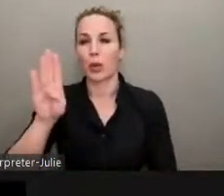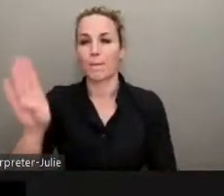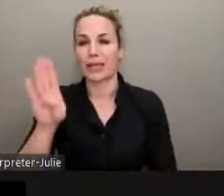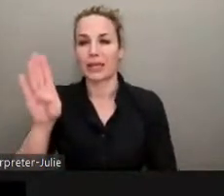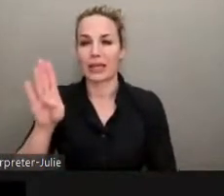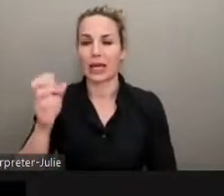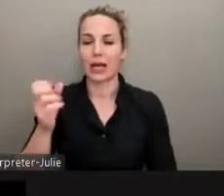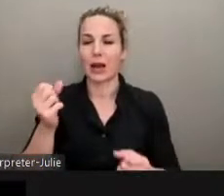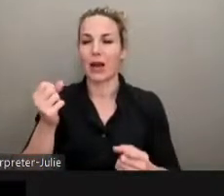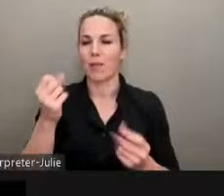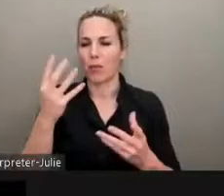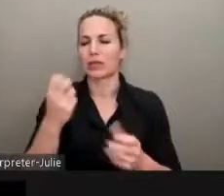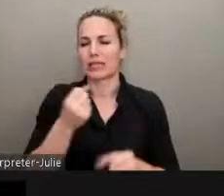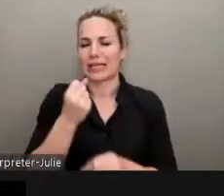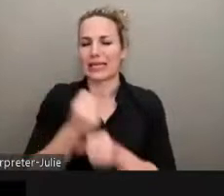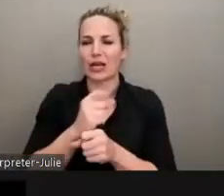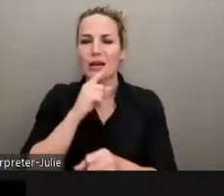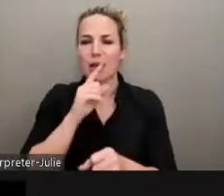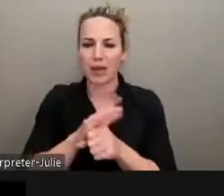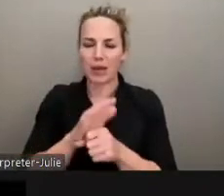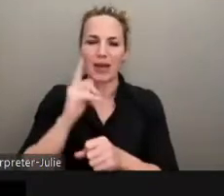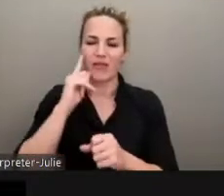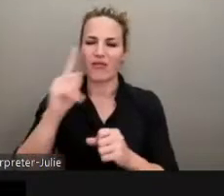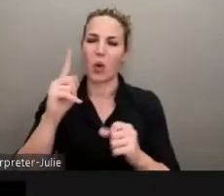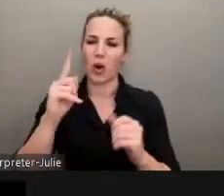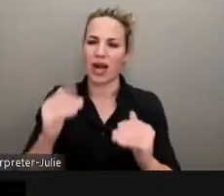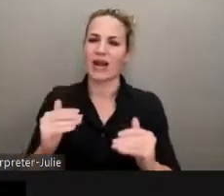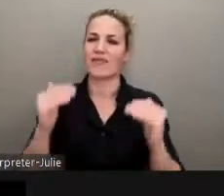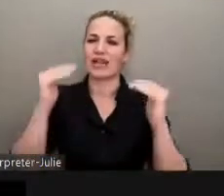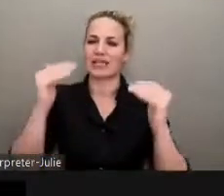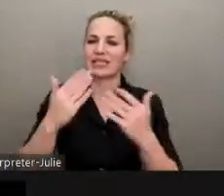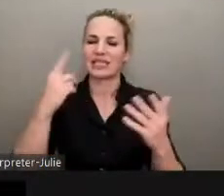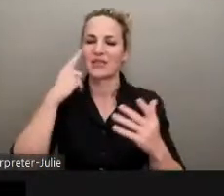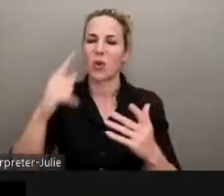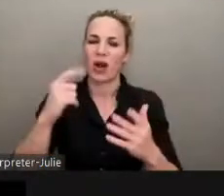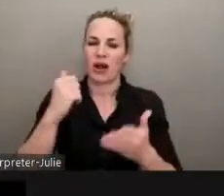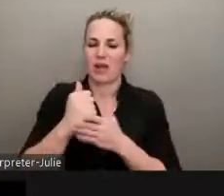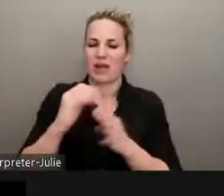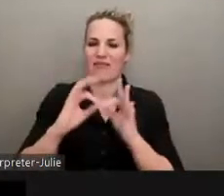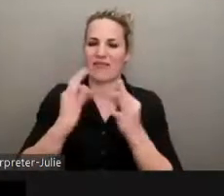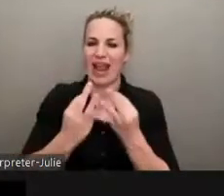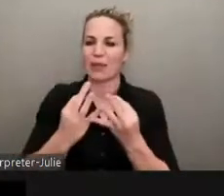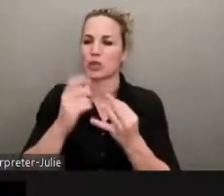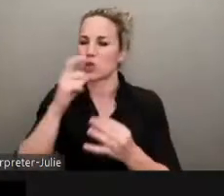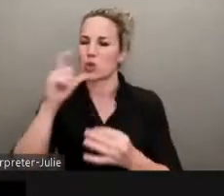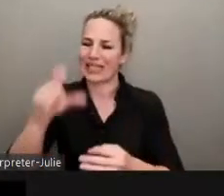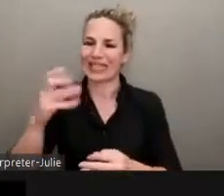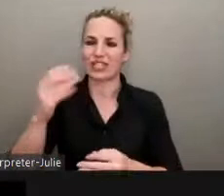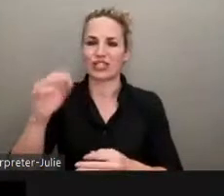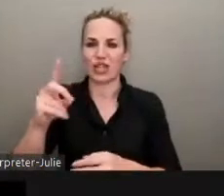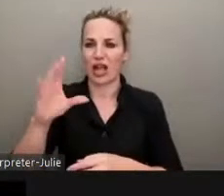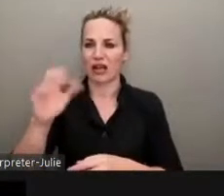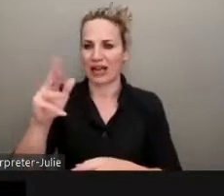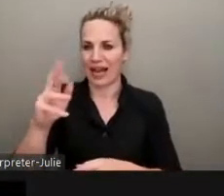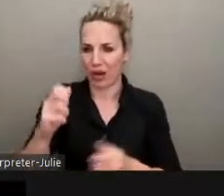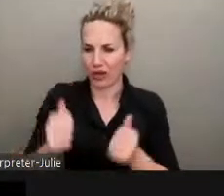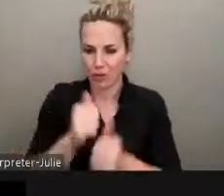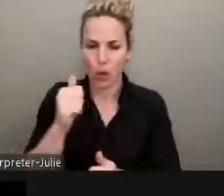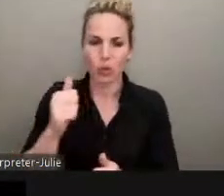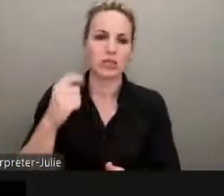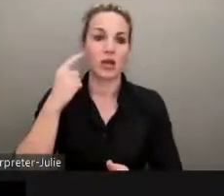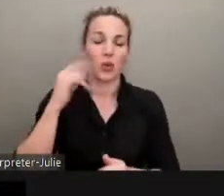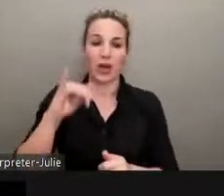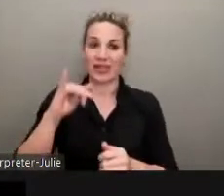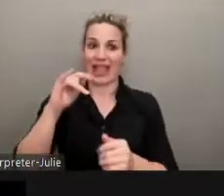multi-year commitment towards advancing access for families who need childcare the most, with the goal of eventually funding